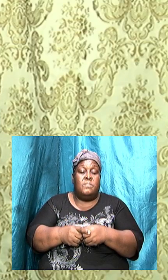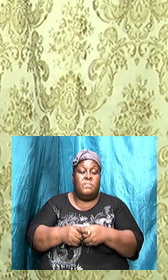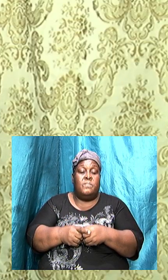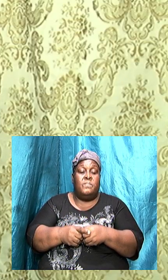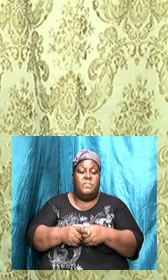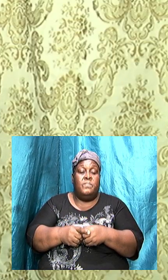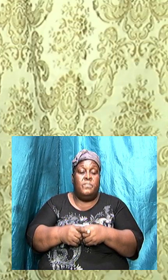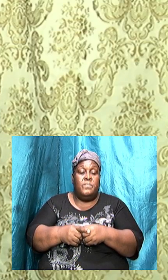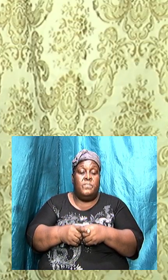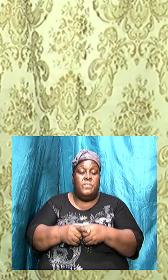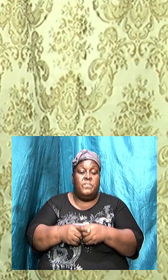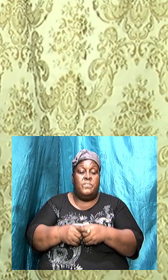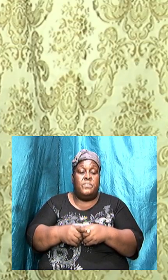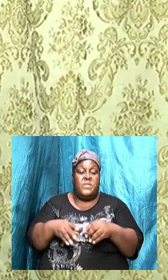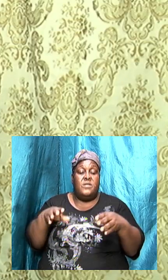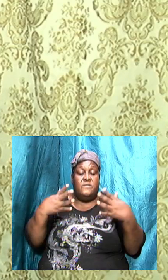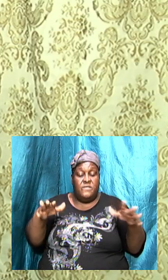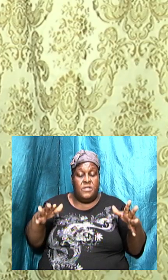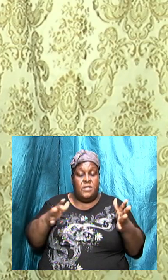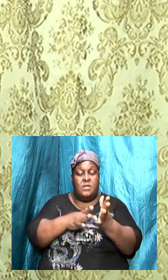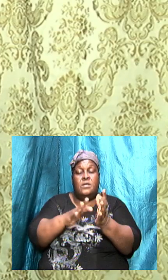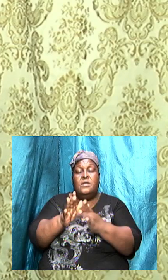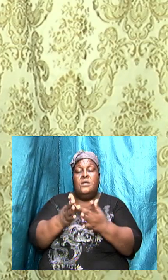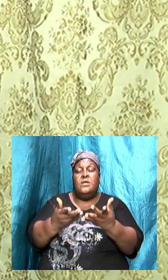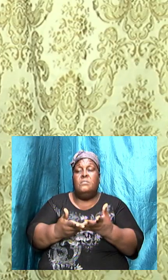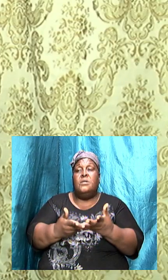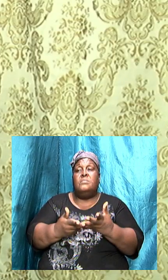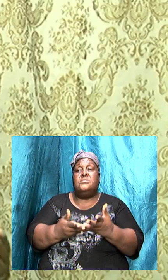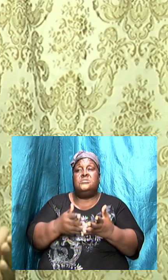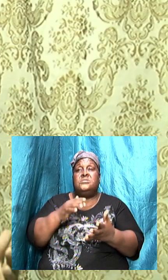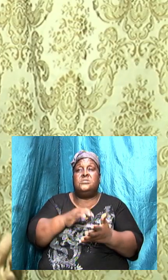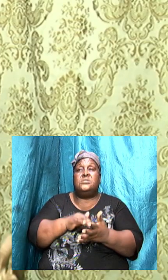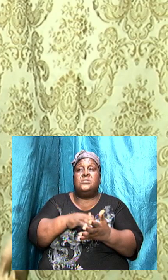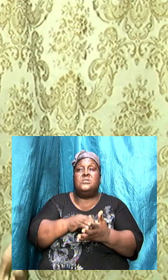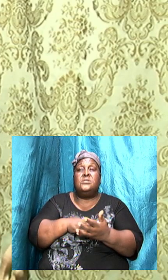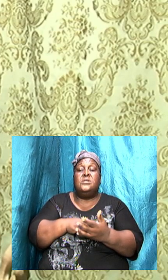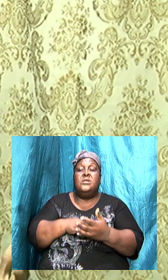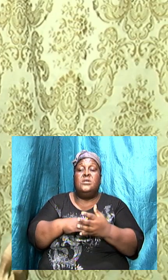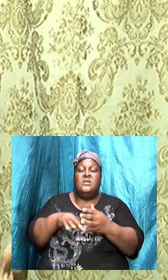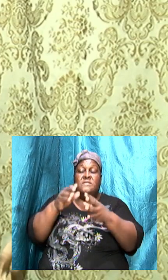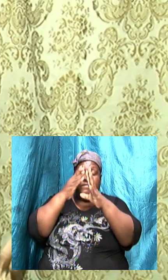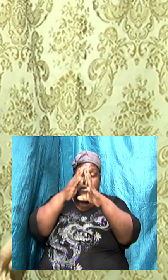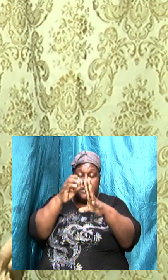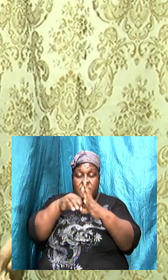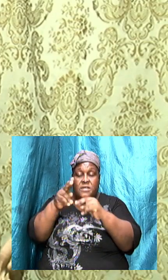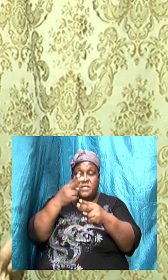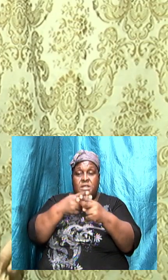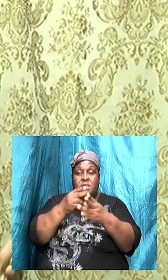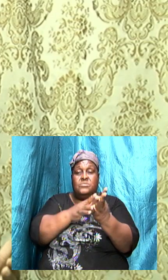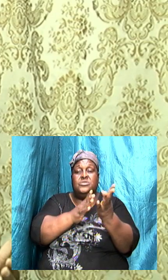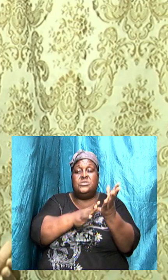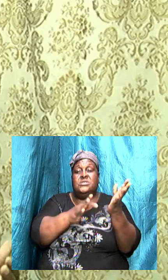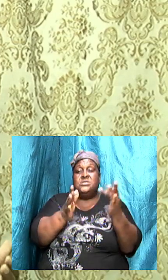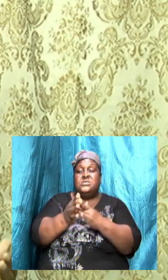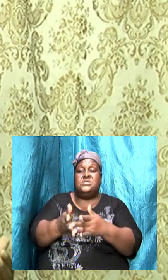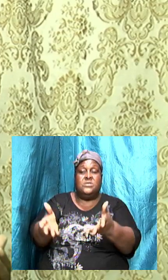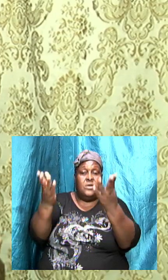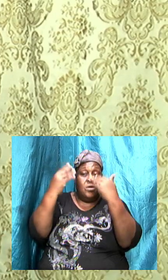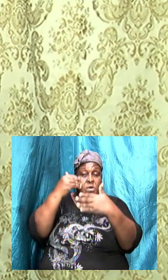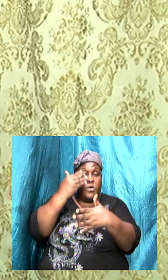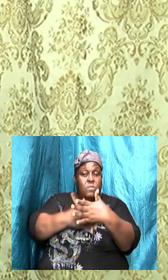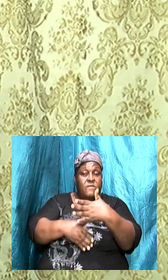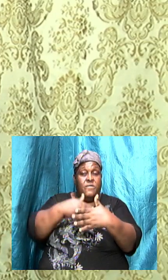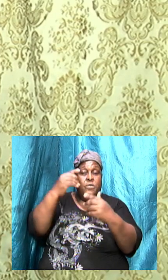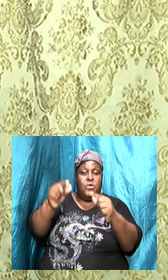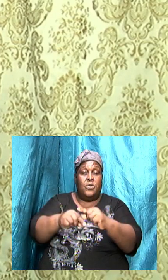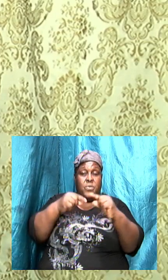heads as we close Bible study in the name of the Lord with a brief word of prayer. Father, in the name of Jesus, we come before your great